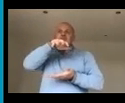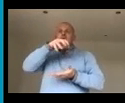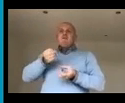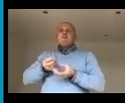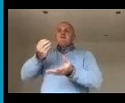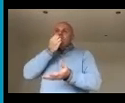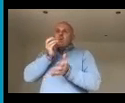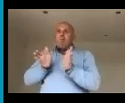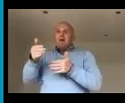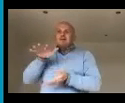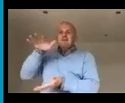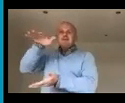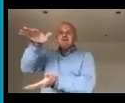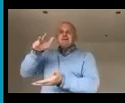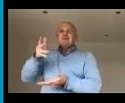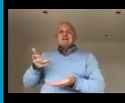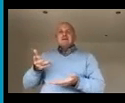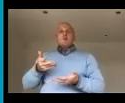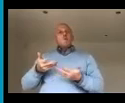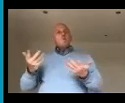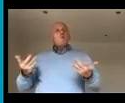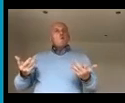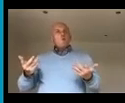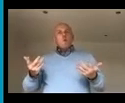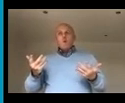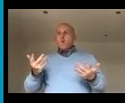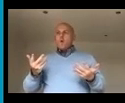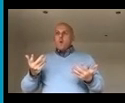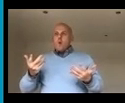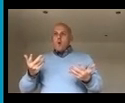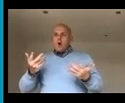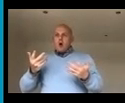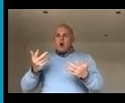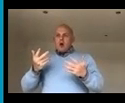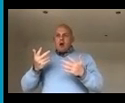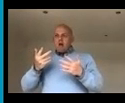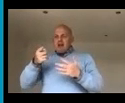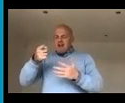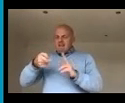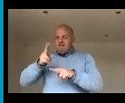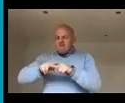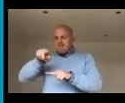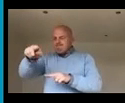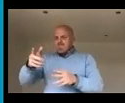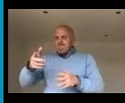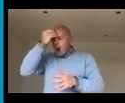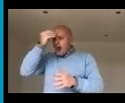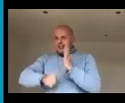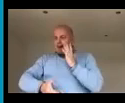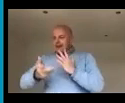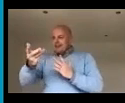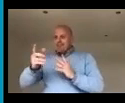parcels, or that have perhaps worked with, for example, people with learning disabilities who can no longer go out and meet